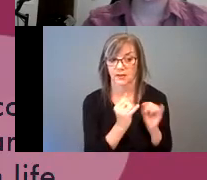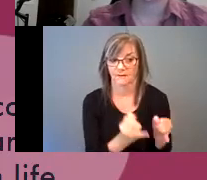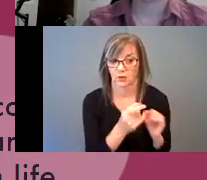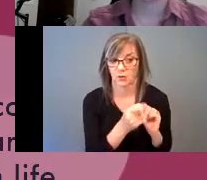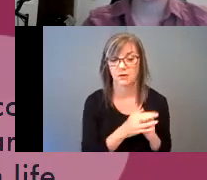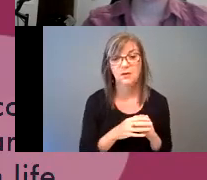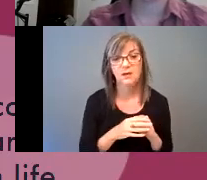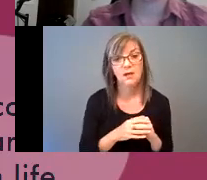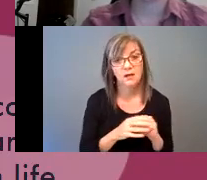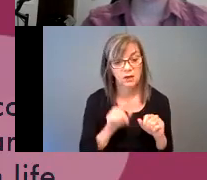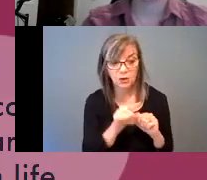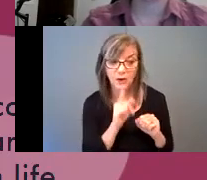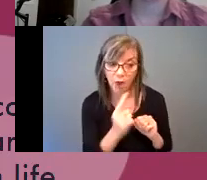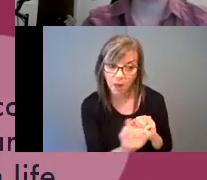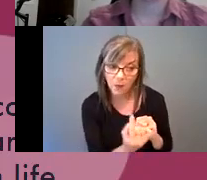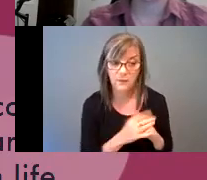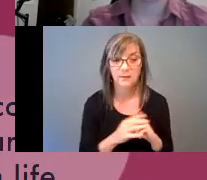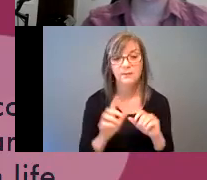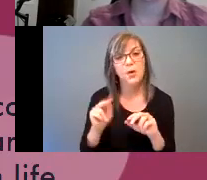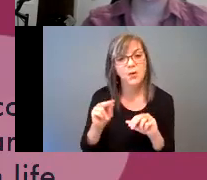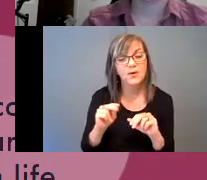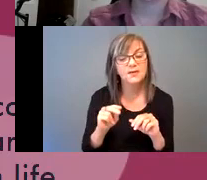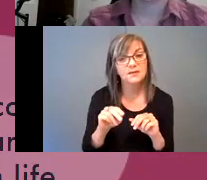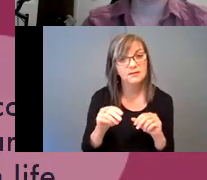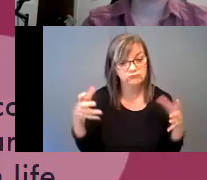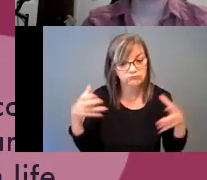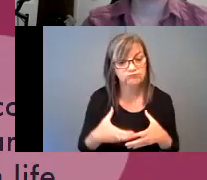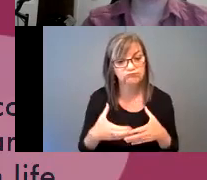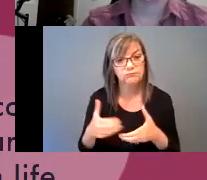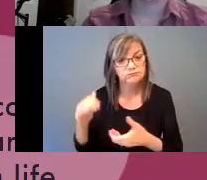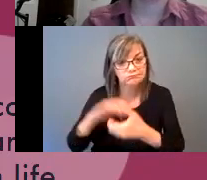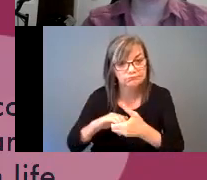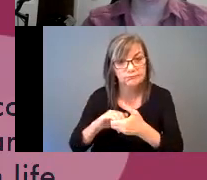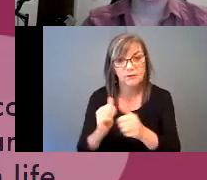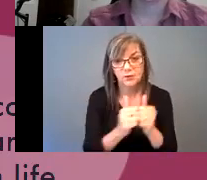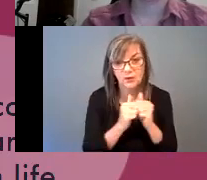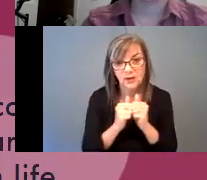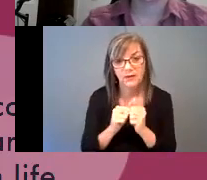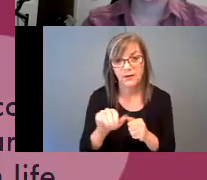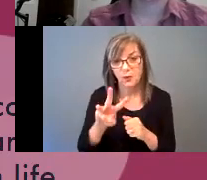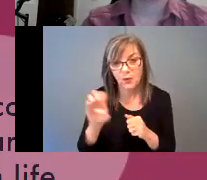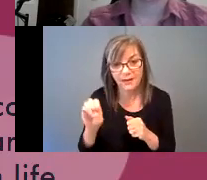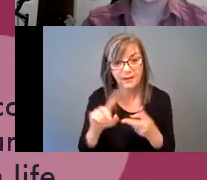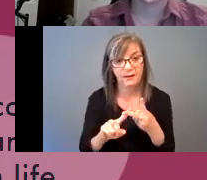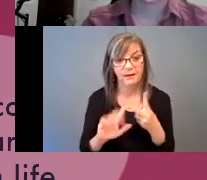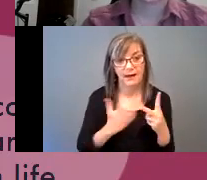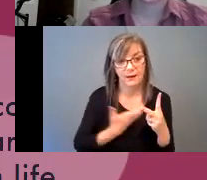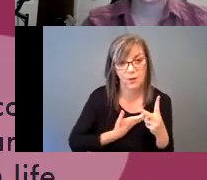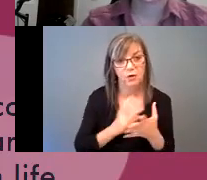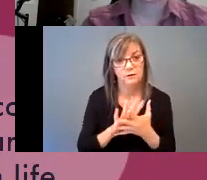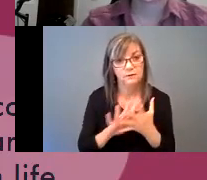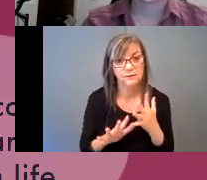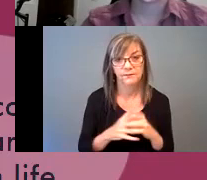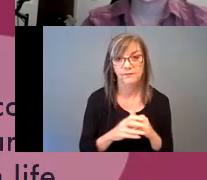terms of you are alone in this, but it's like it's a collective experience of promoting healing. So you